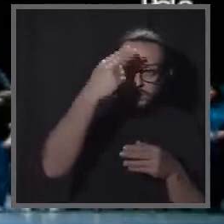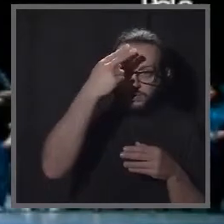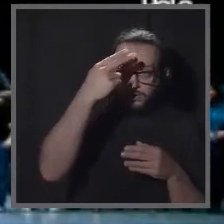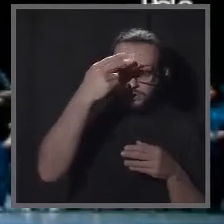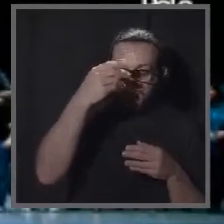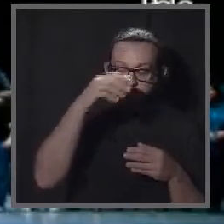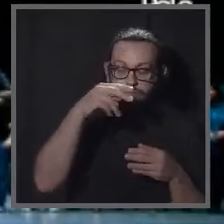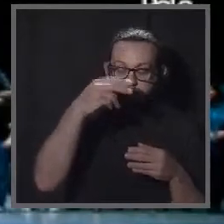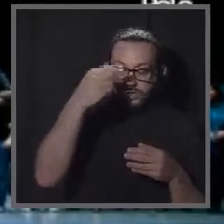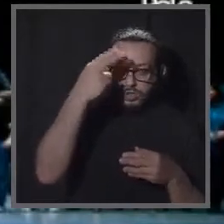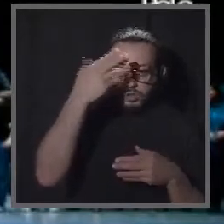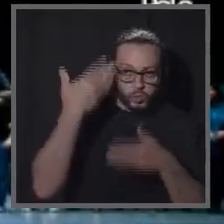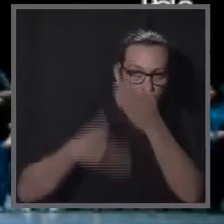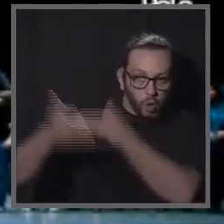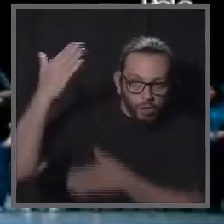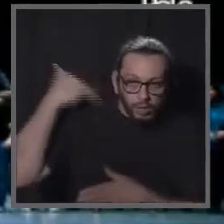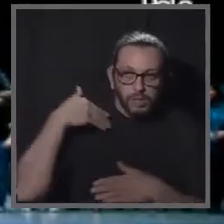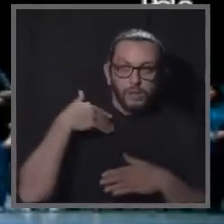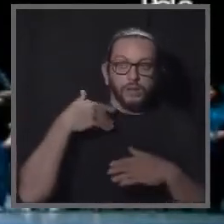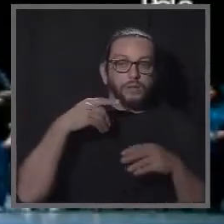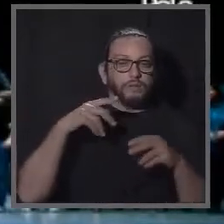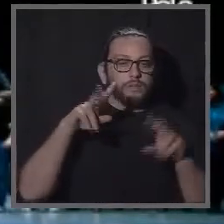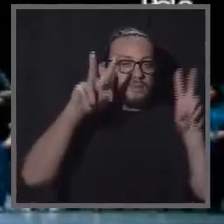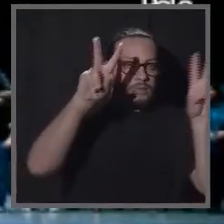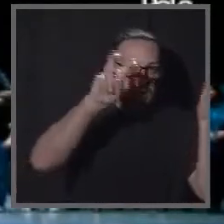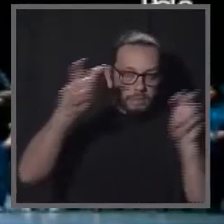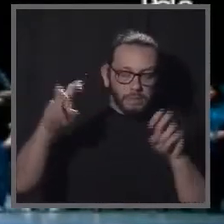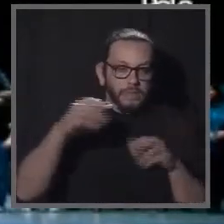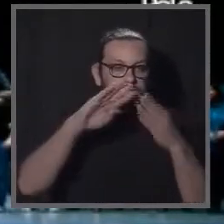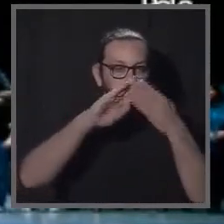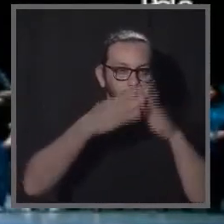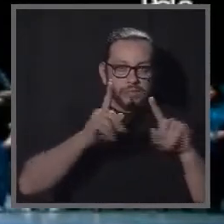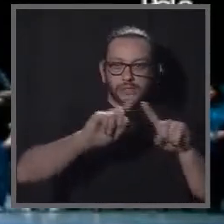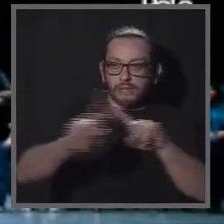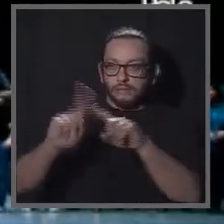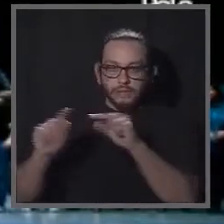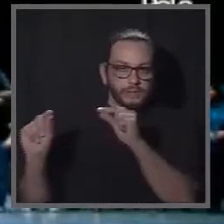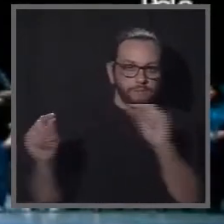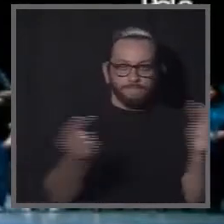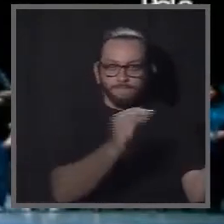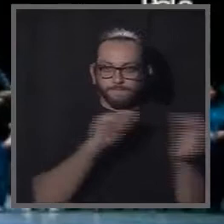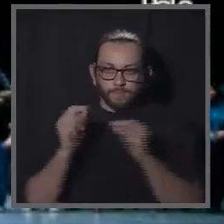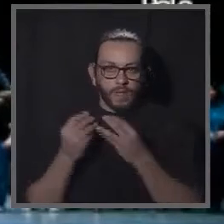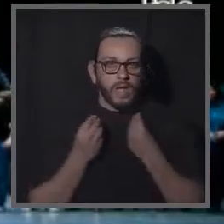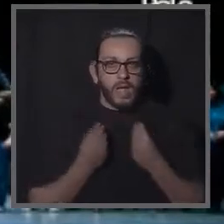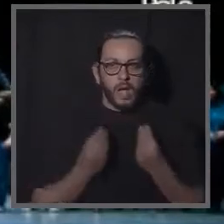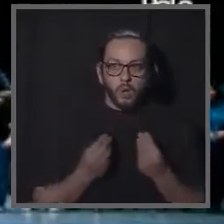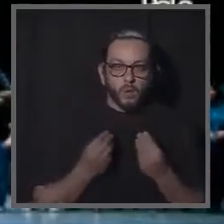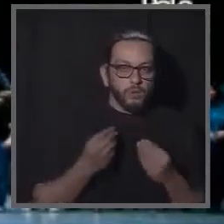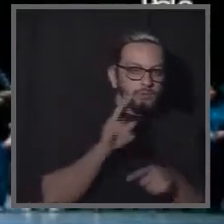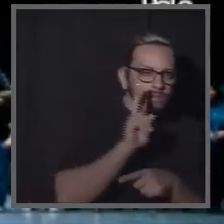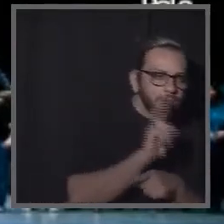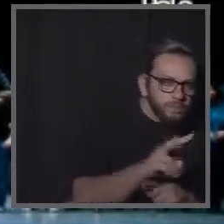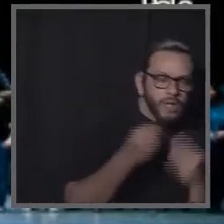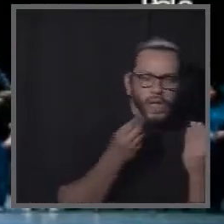the historical region, where all the stakeholders were discussing the city. And so they